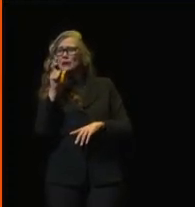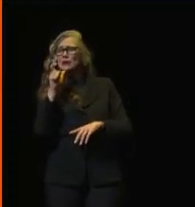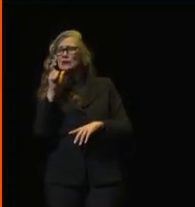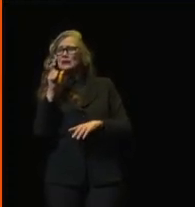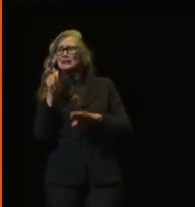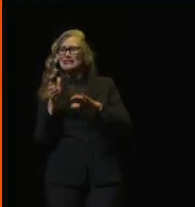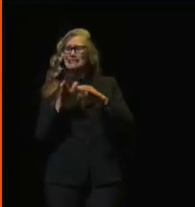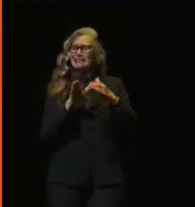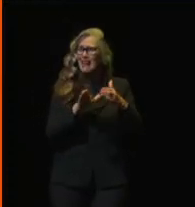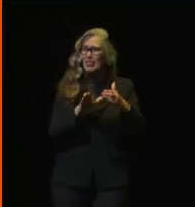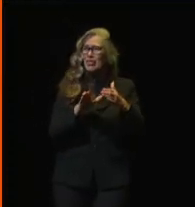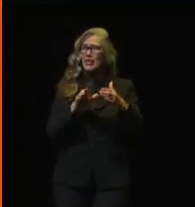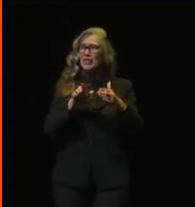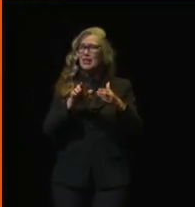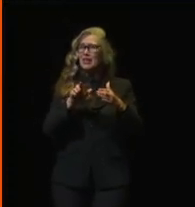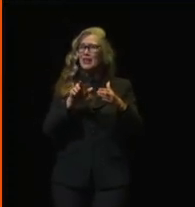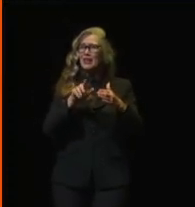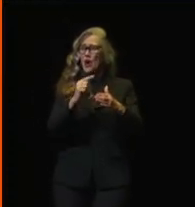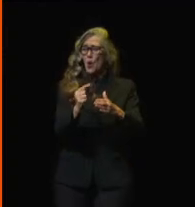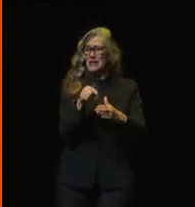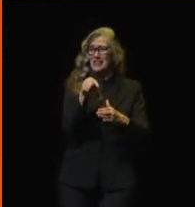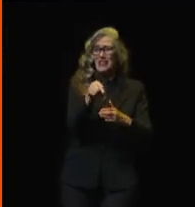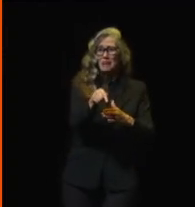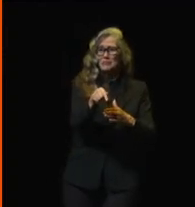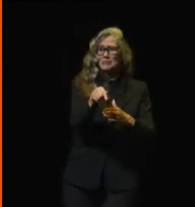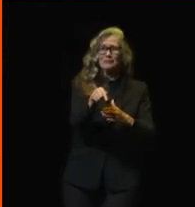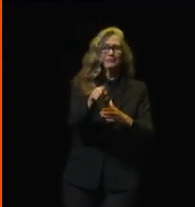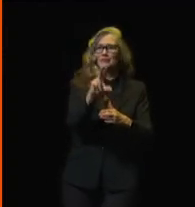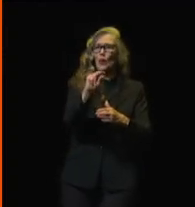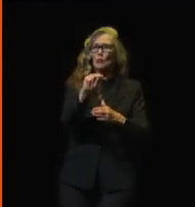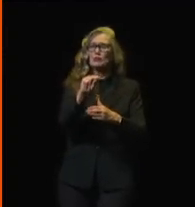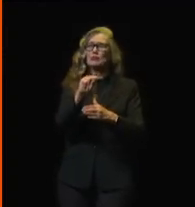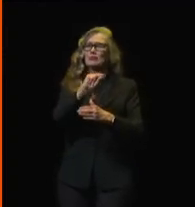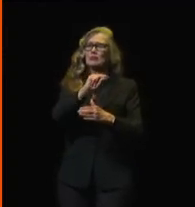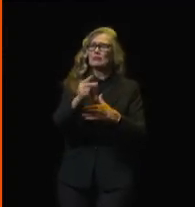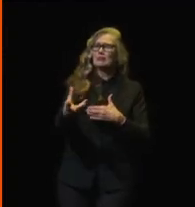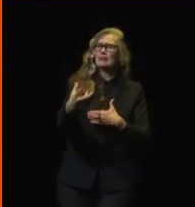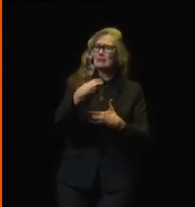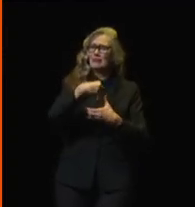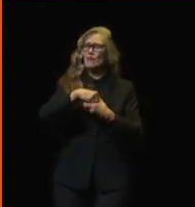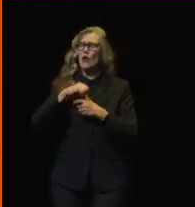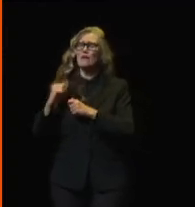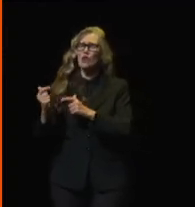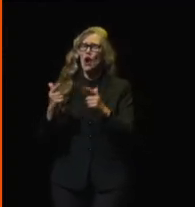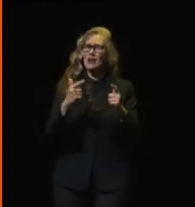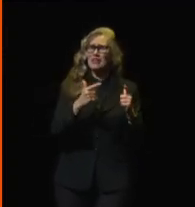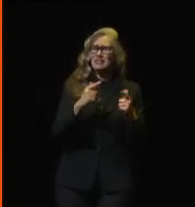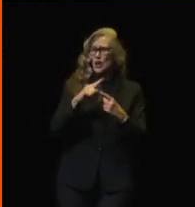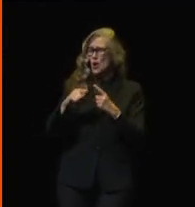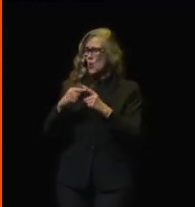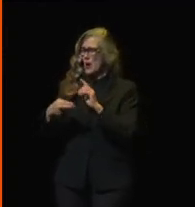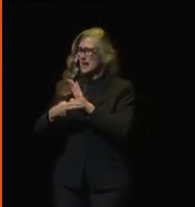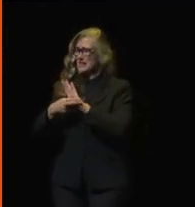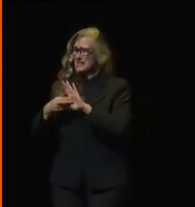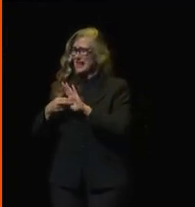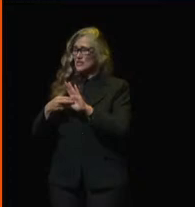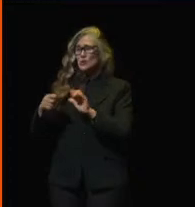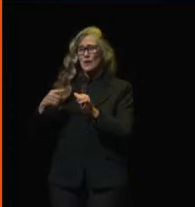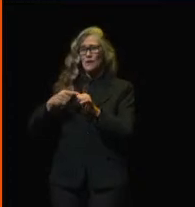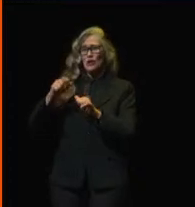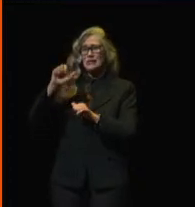any less of a reason for him to have ALS than anybody else in the world. When he was first diagnosed